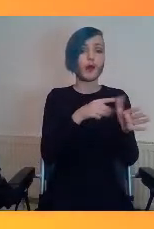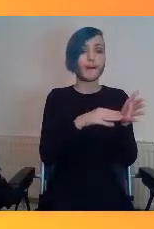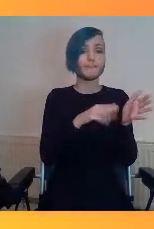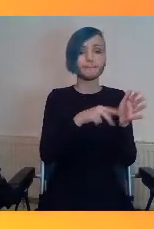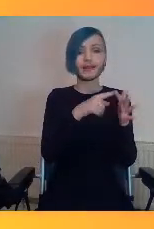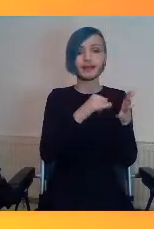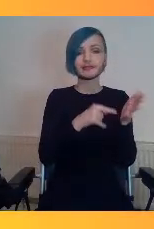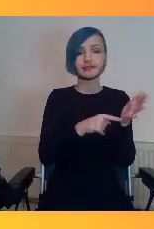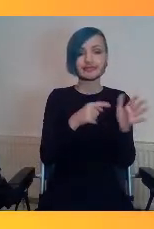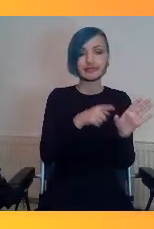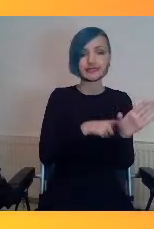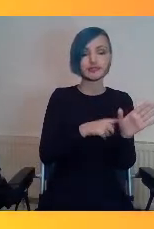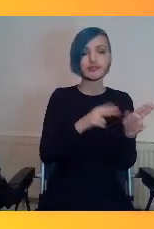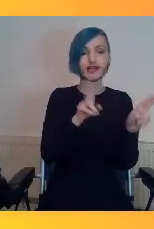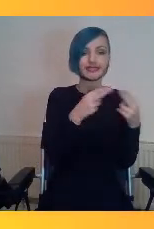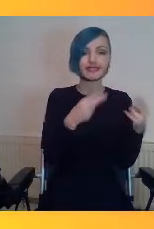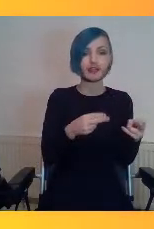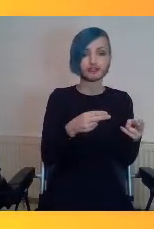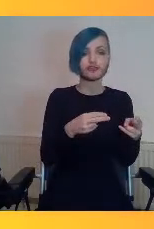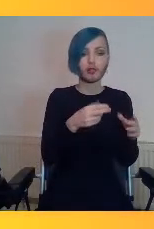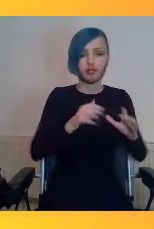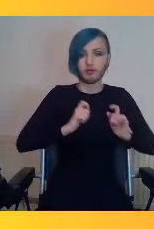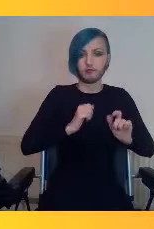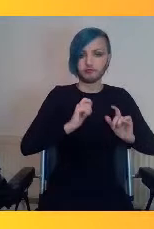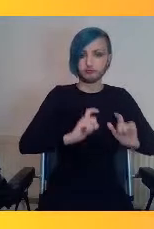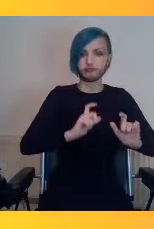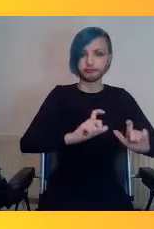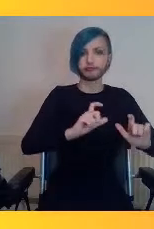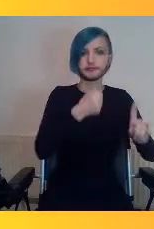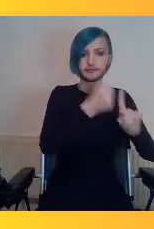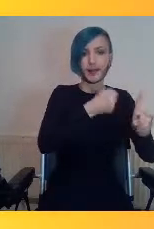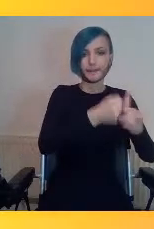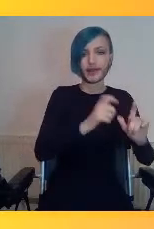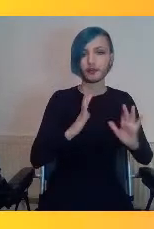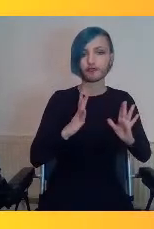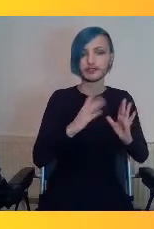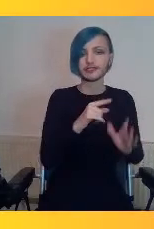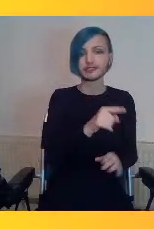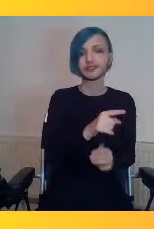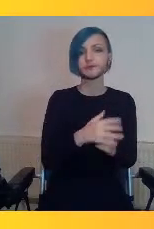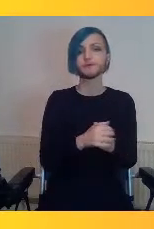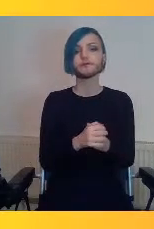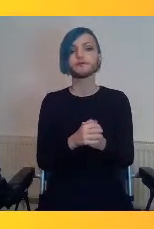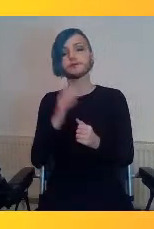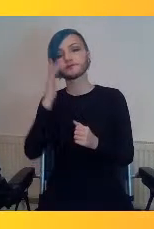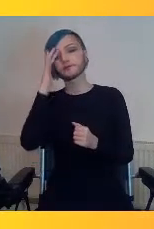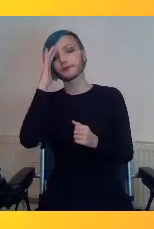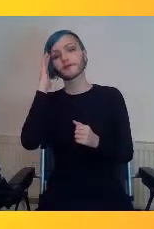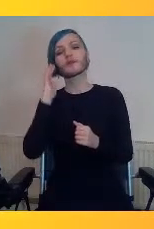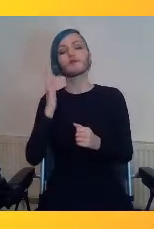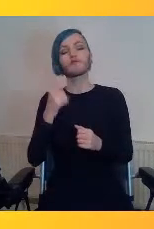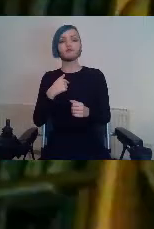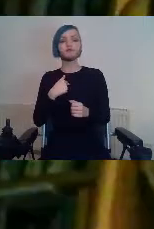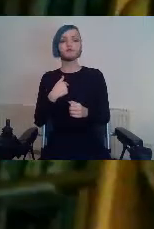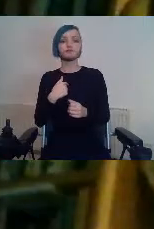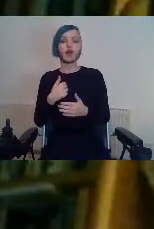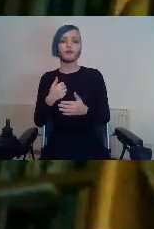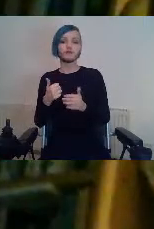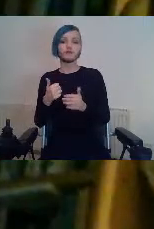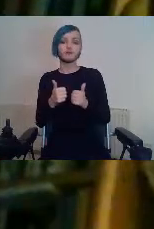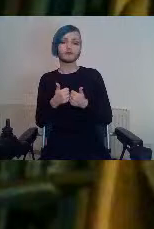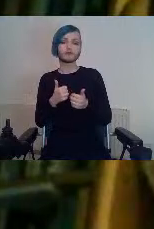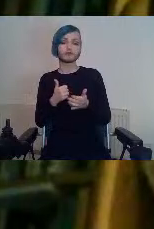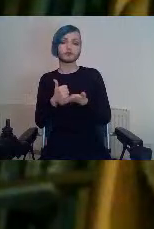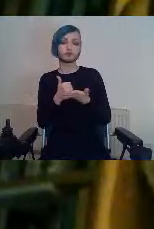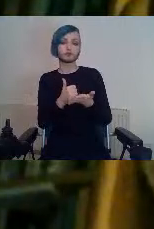on. We also, I started collaboration with frontline defenders because we